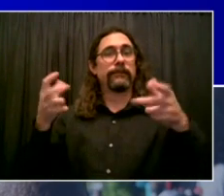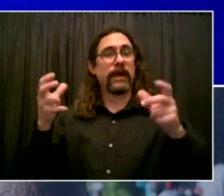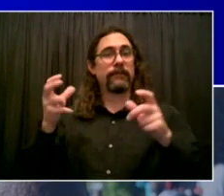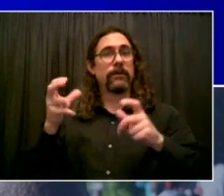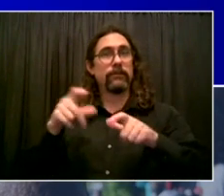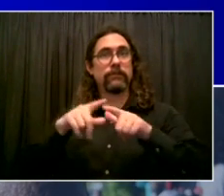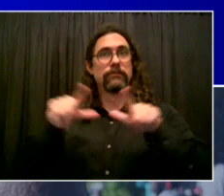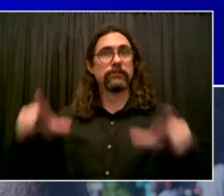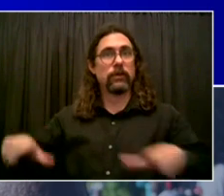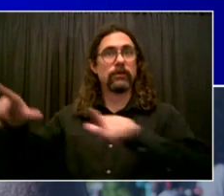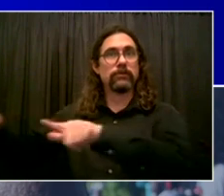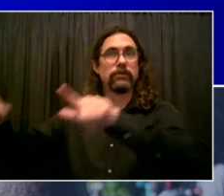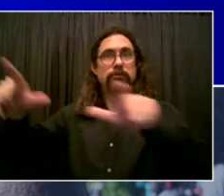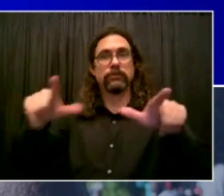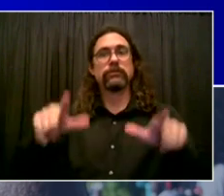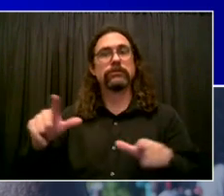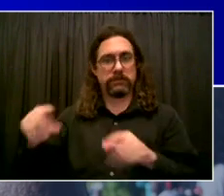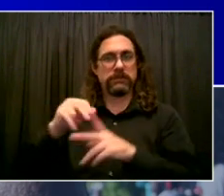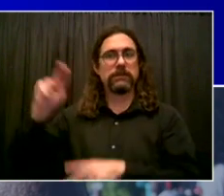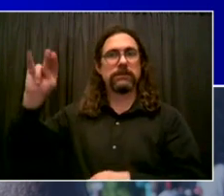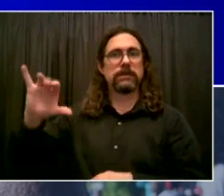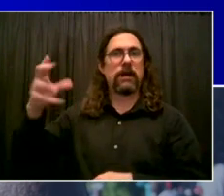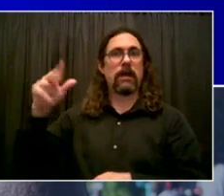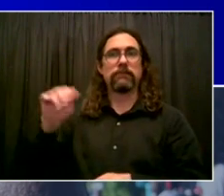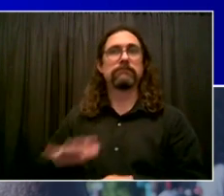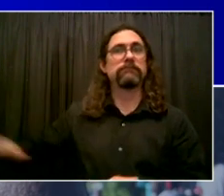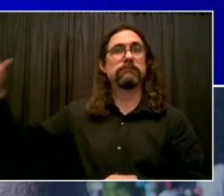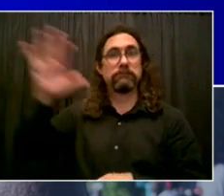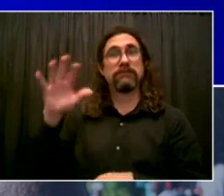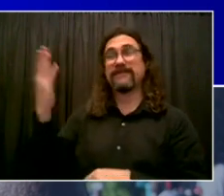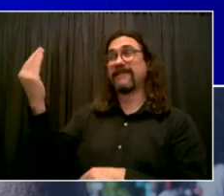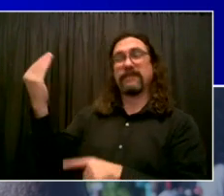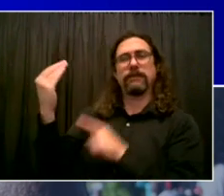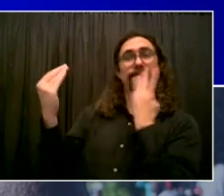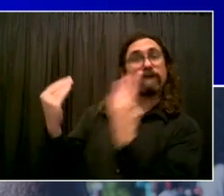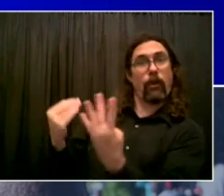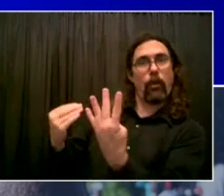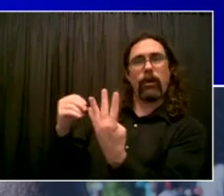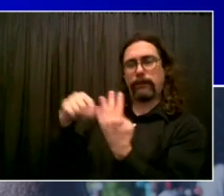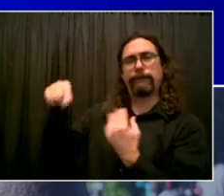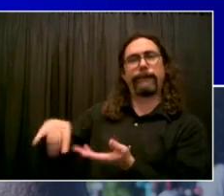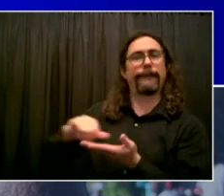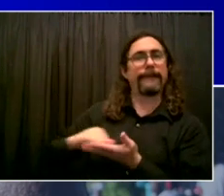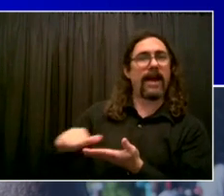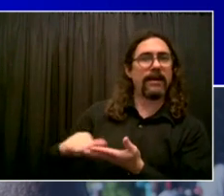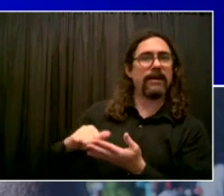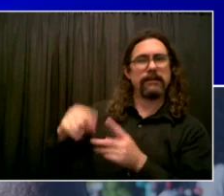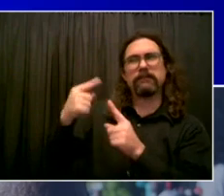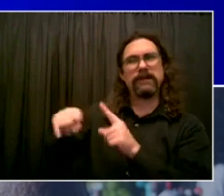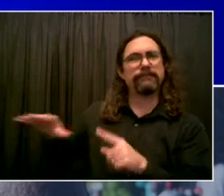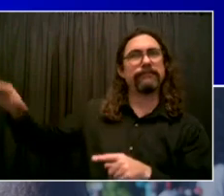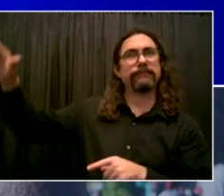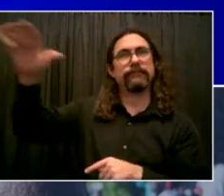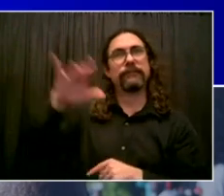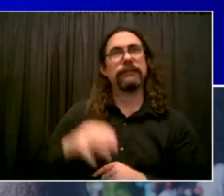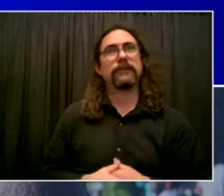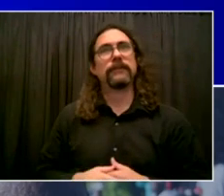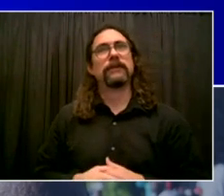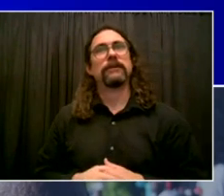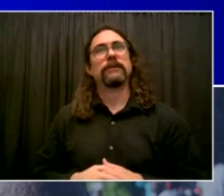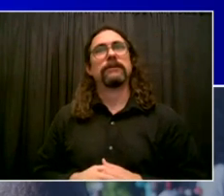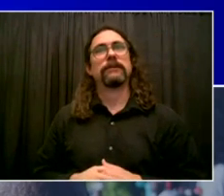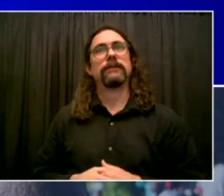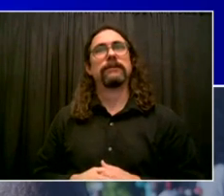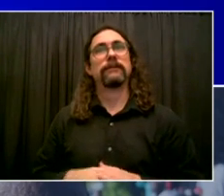right now is being addressed, 4 basketball courts and a soccer pitch at Colonel Charles Young Park